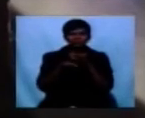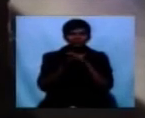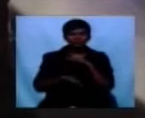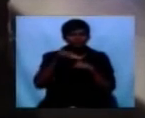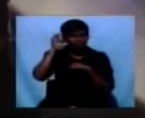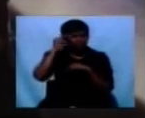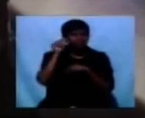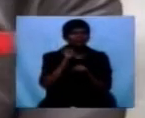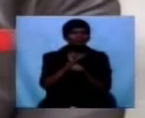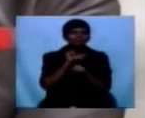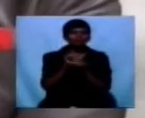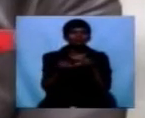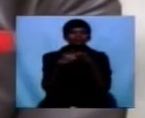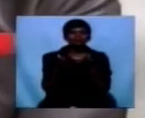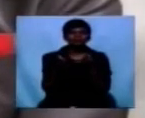Works and Supply?